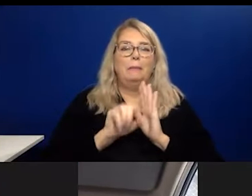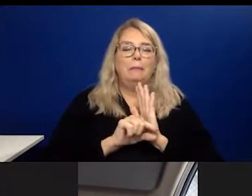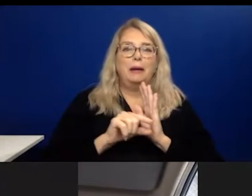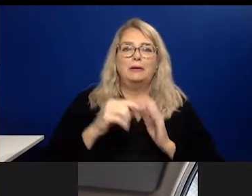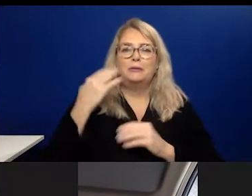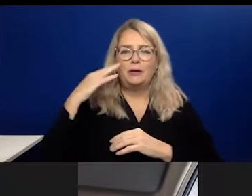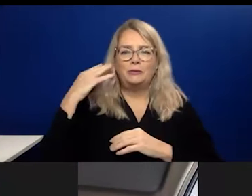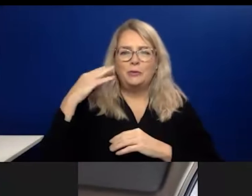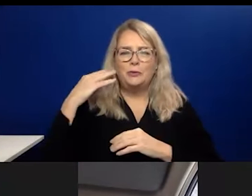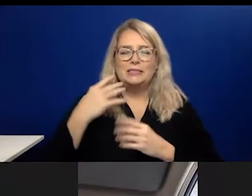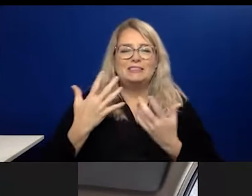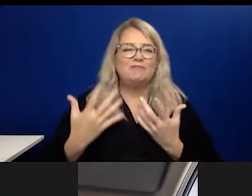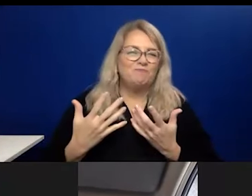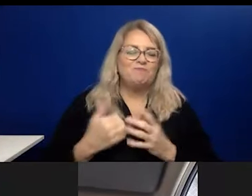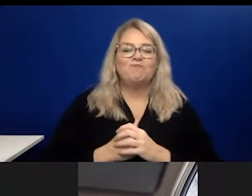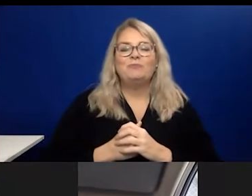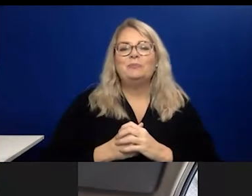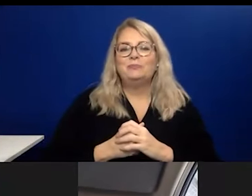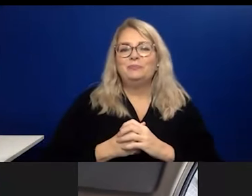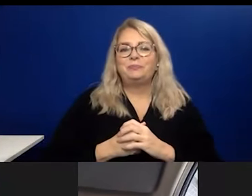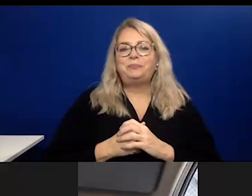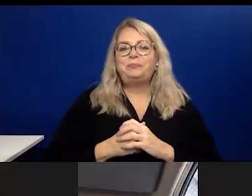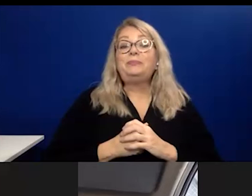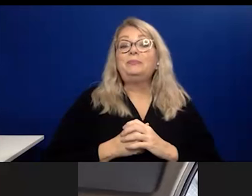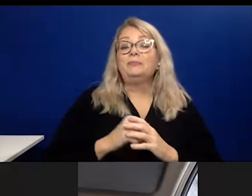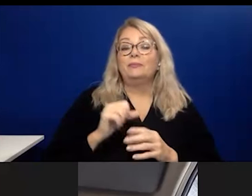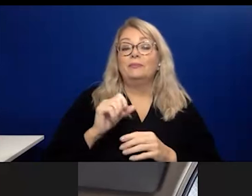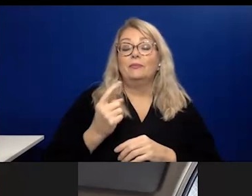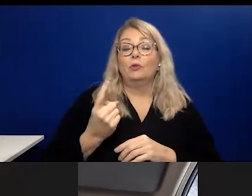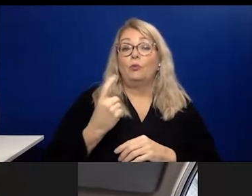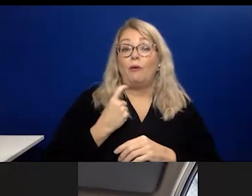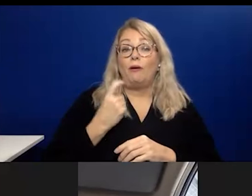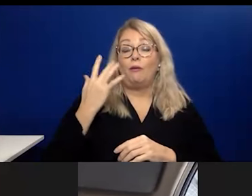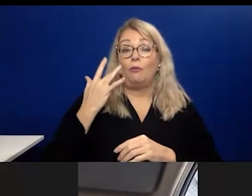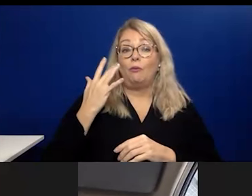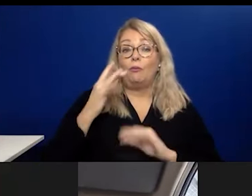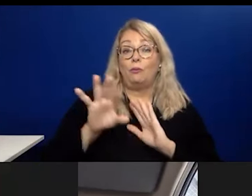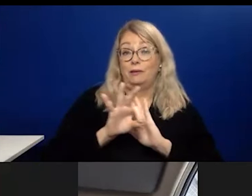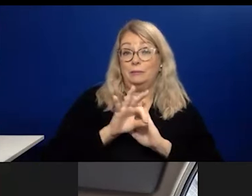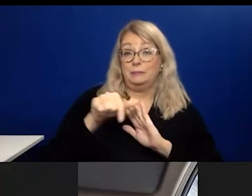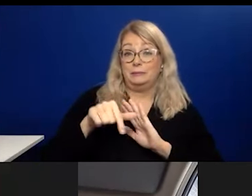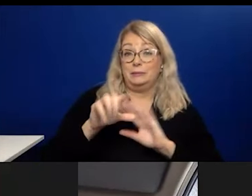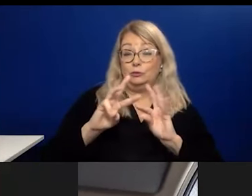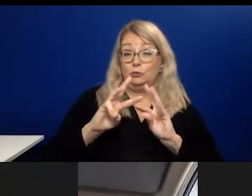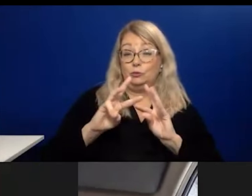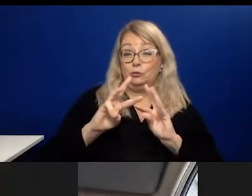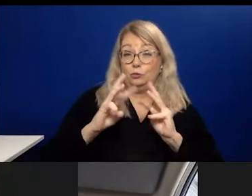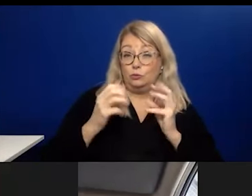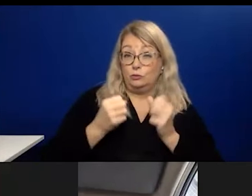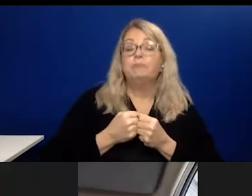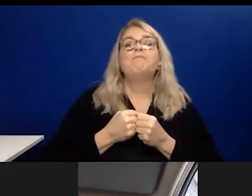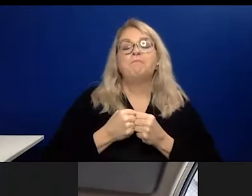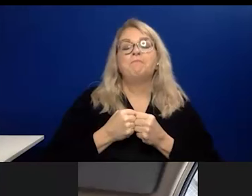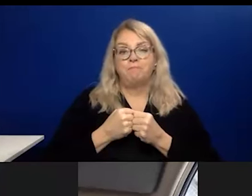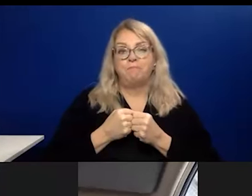So, no worries. Yeah. So you asked why we chose this session? Yes. I don't know